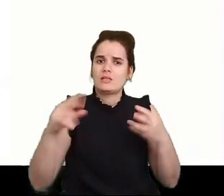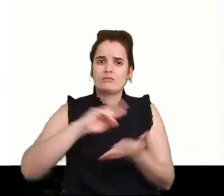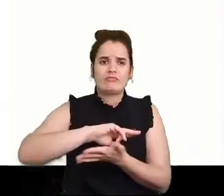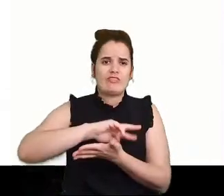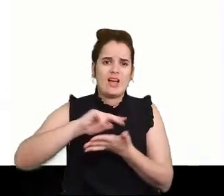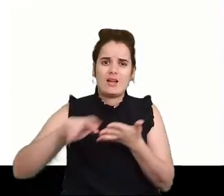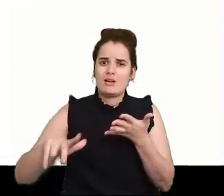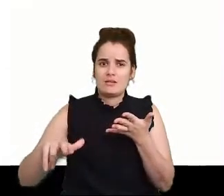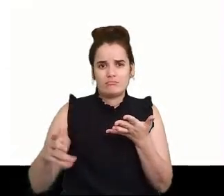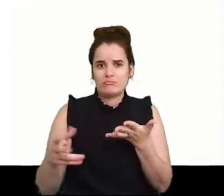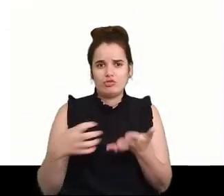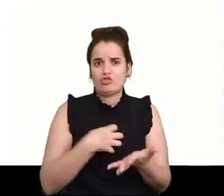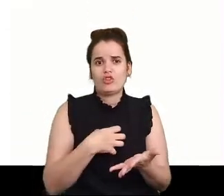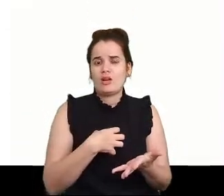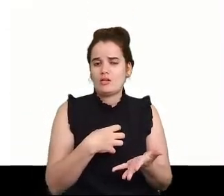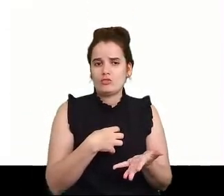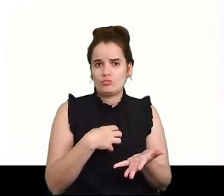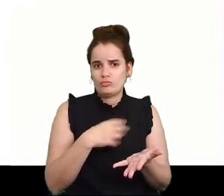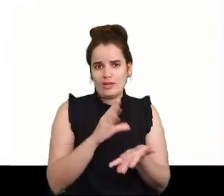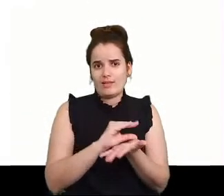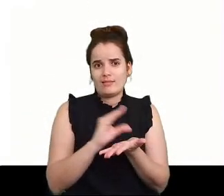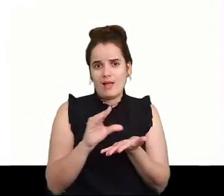accessibility.